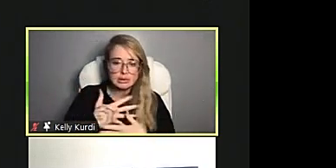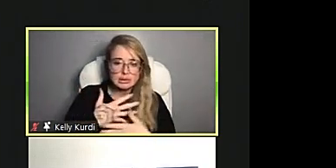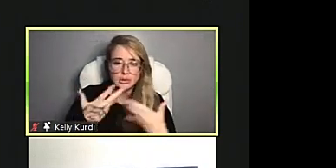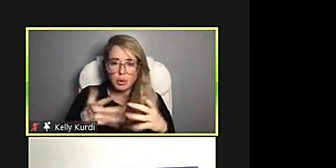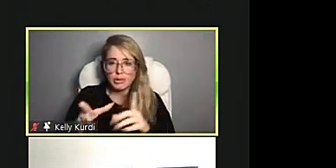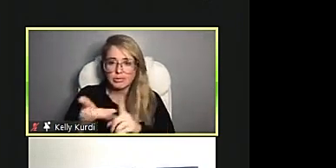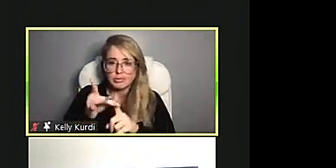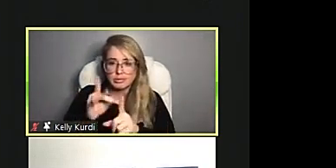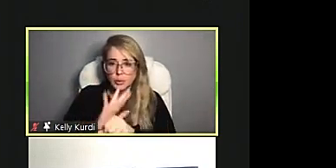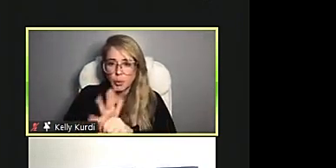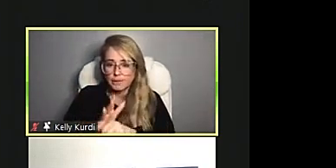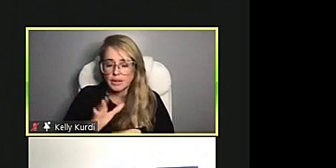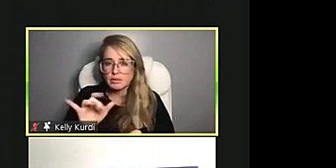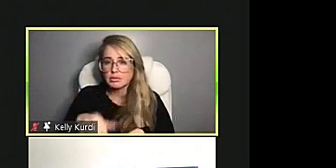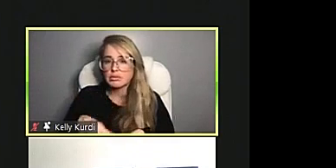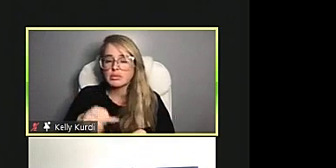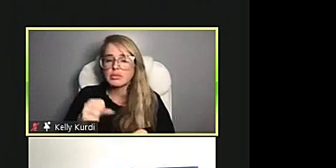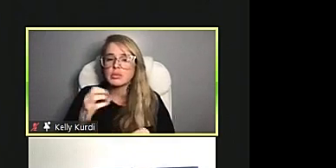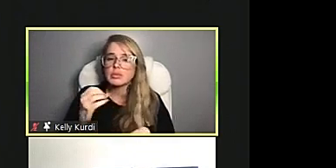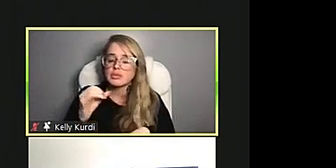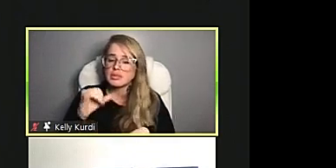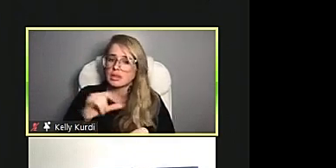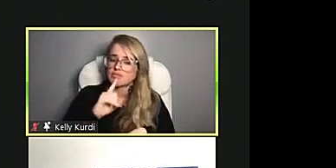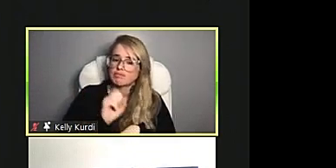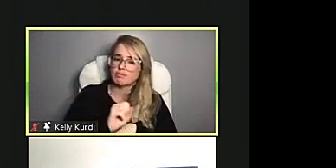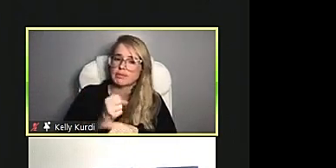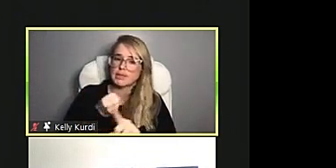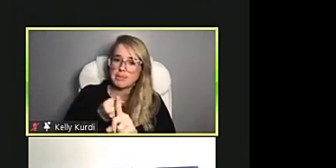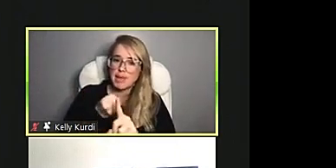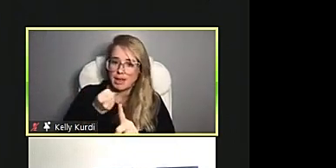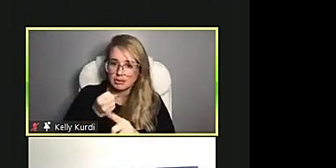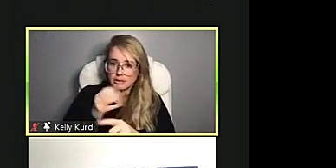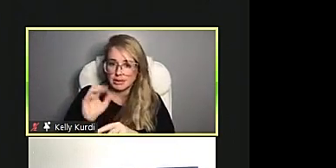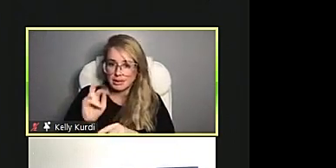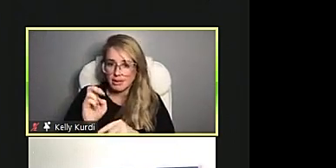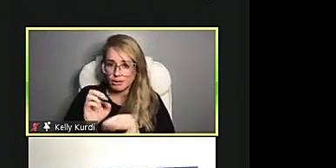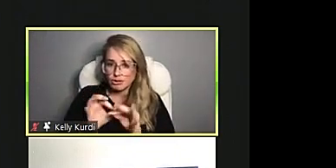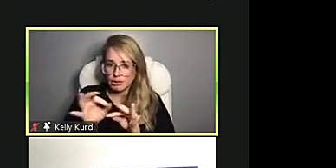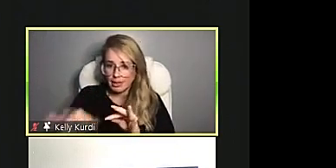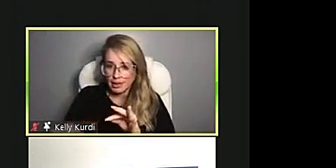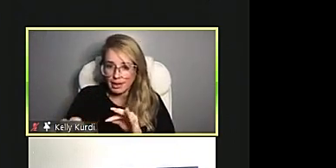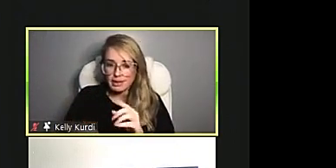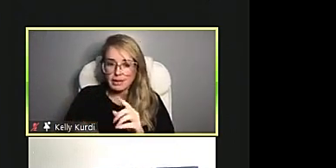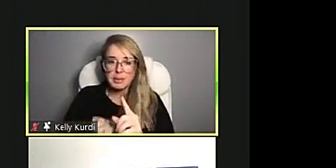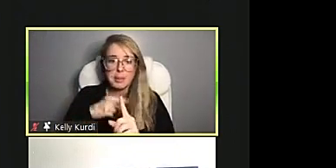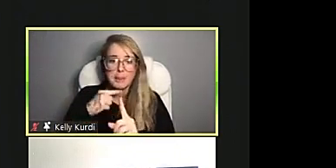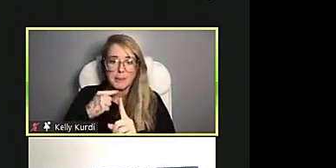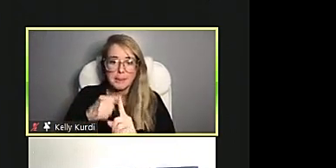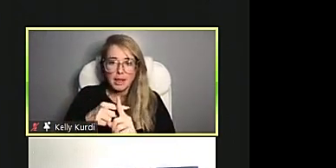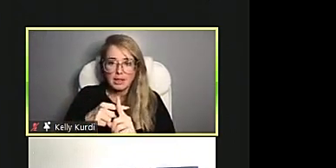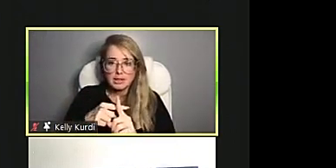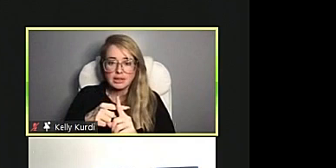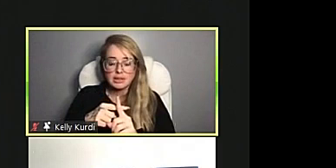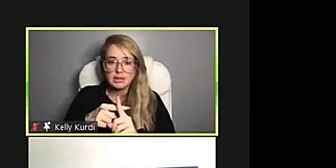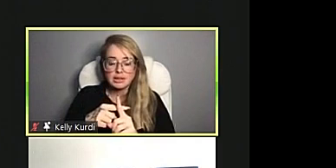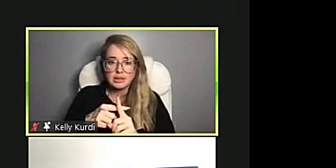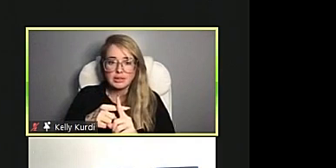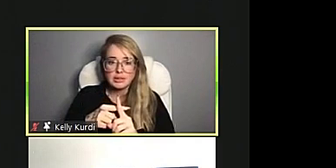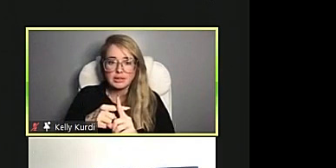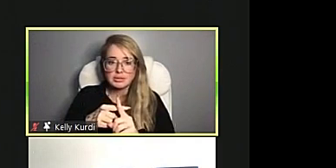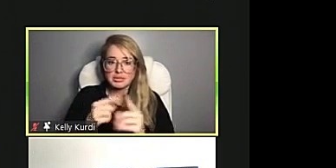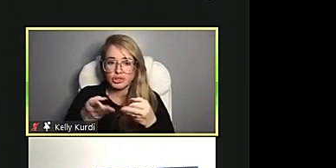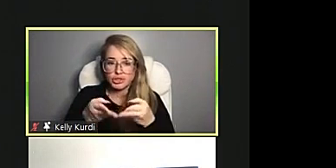COVID. And so, the impact of that delayed care combined with the